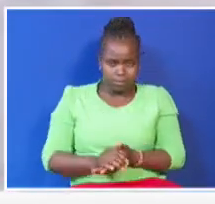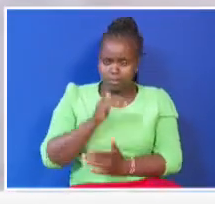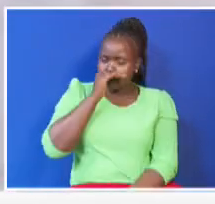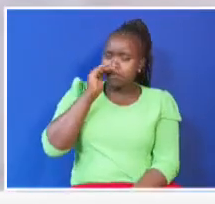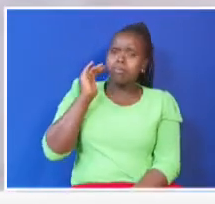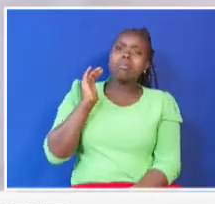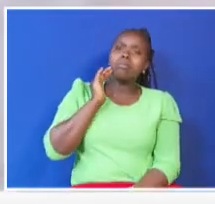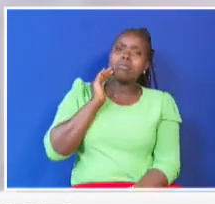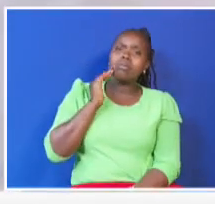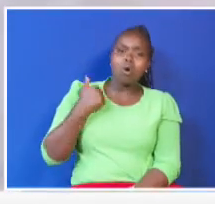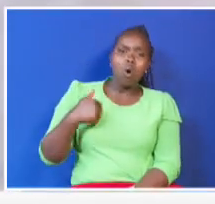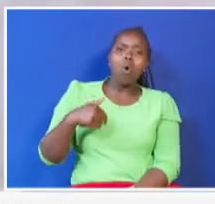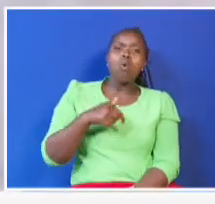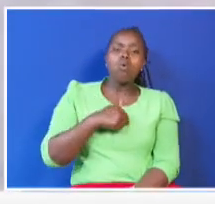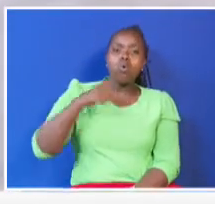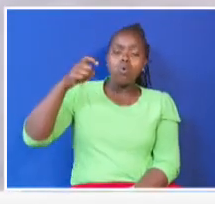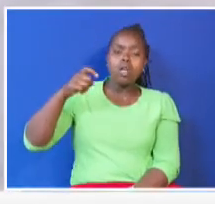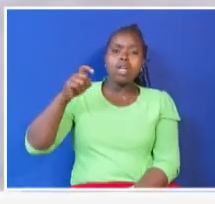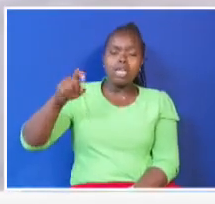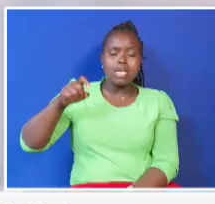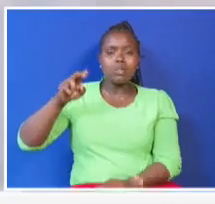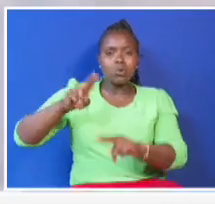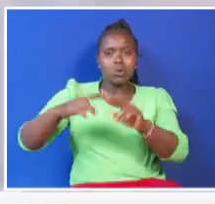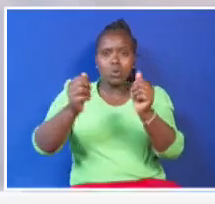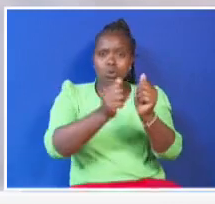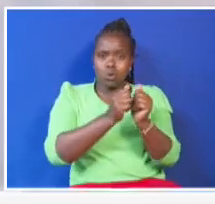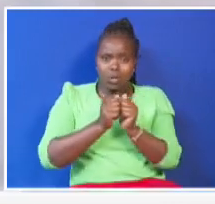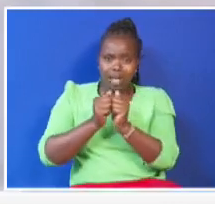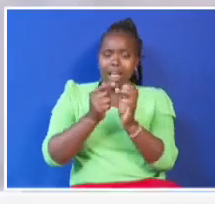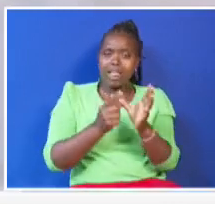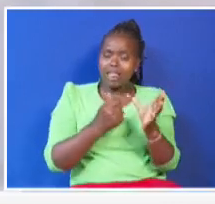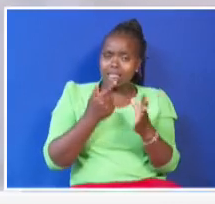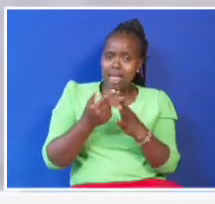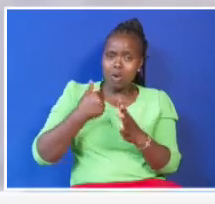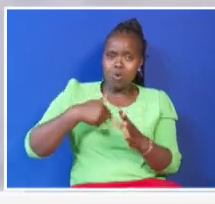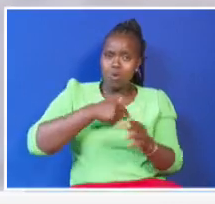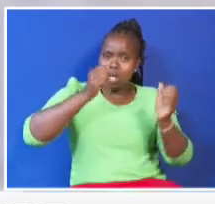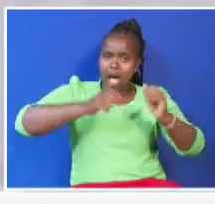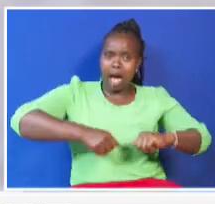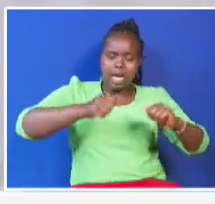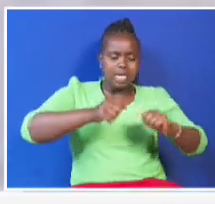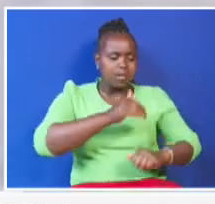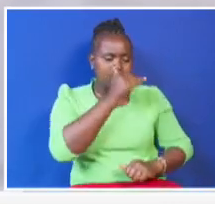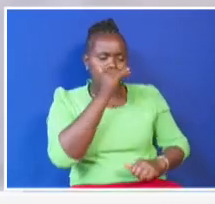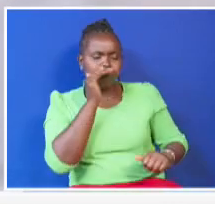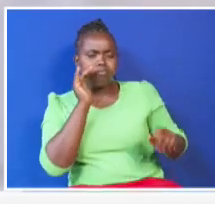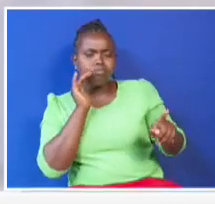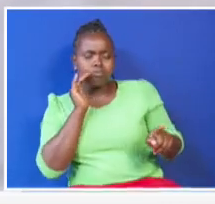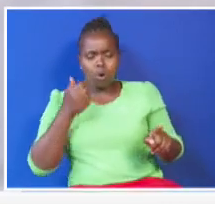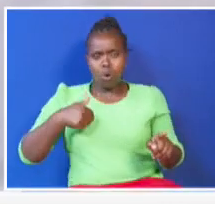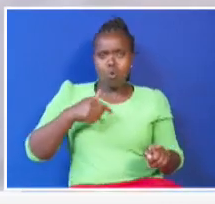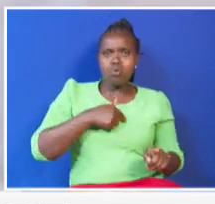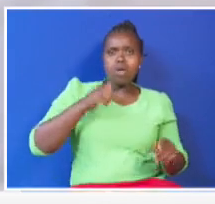Mudavadi, we will need to sit all together so that we agree it is Musalia Mudavadi. We